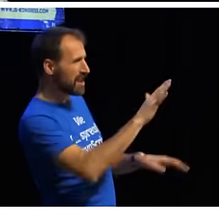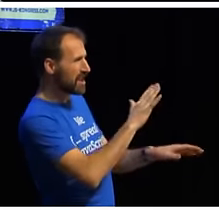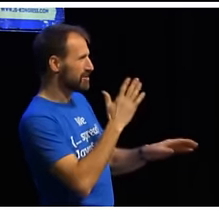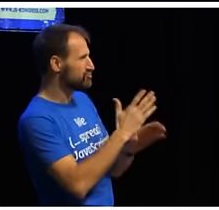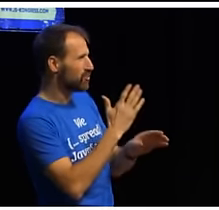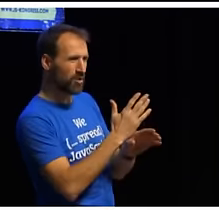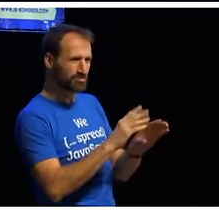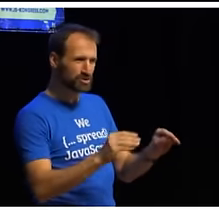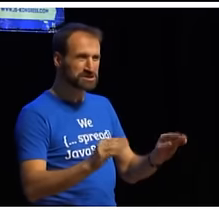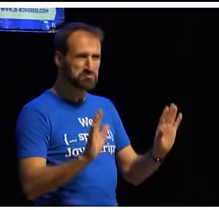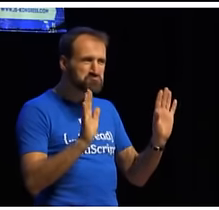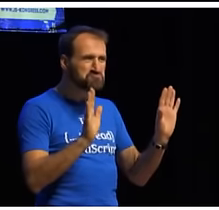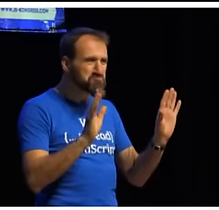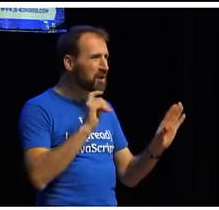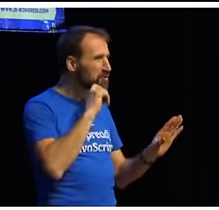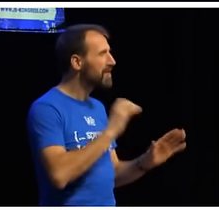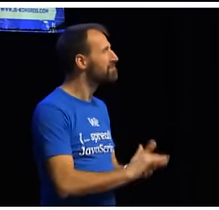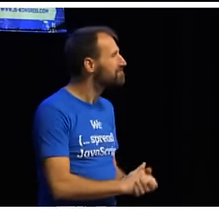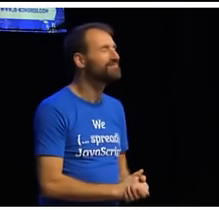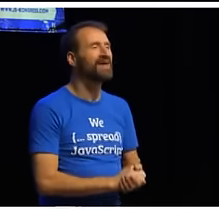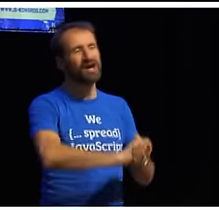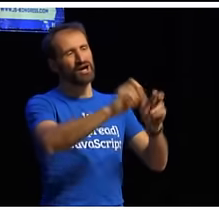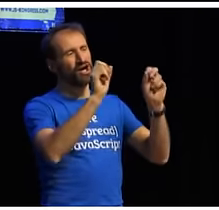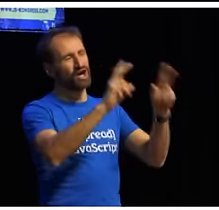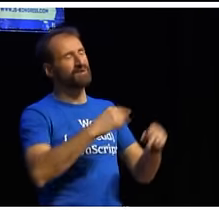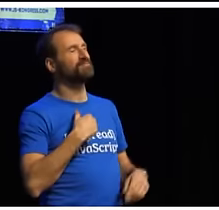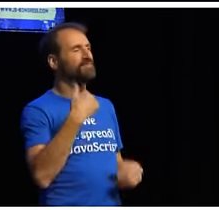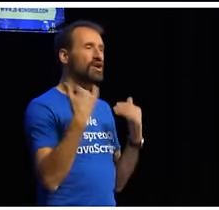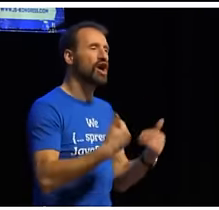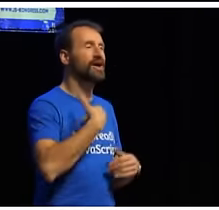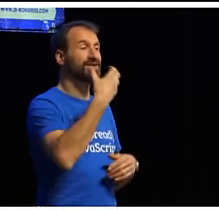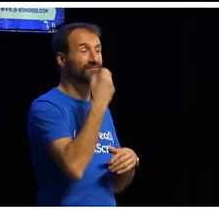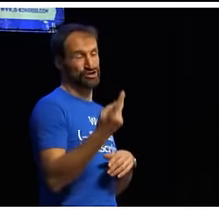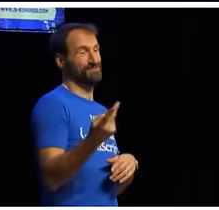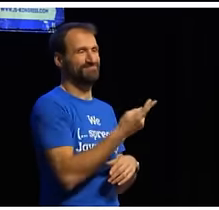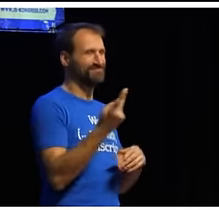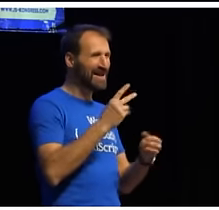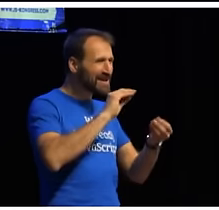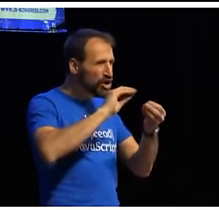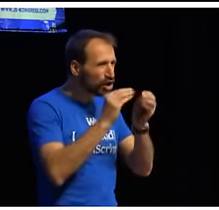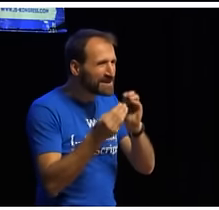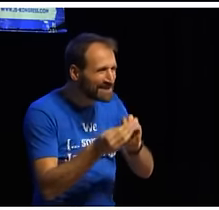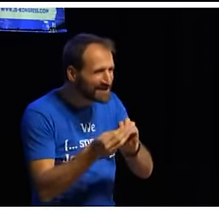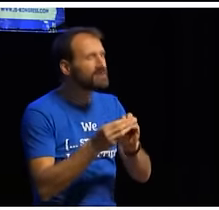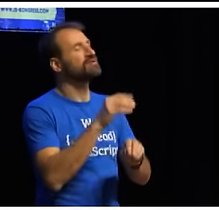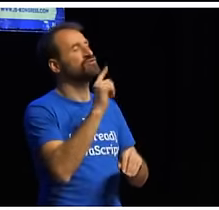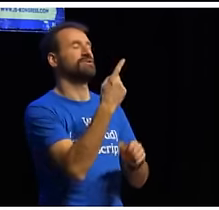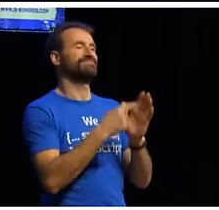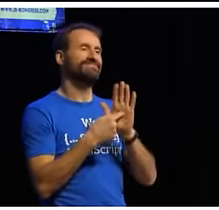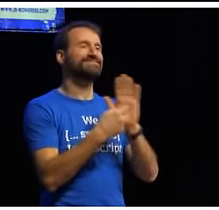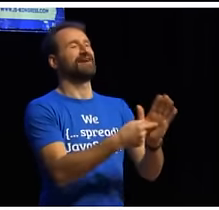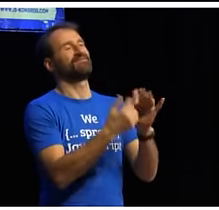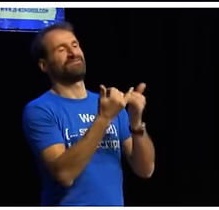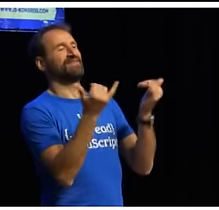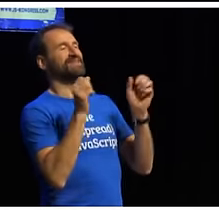So today, I want to combine these two and show you how we can